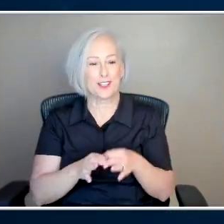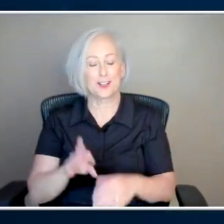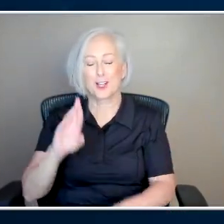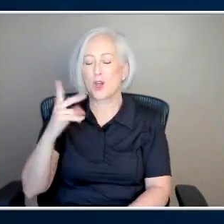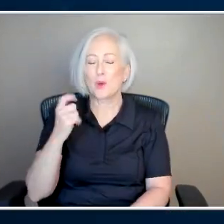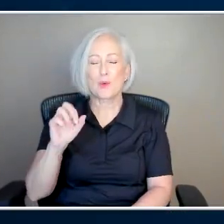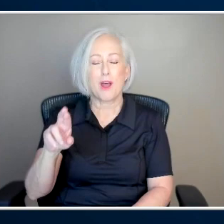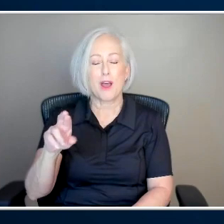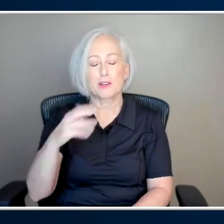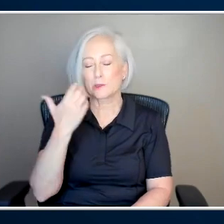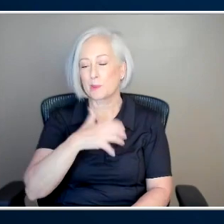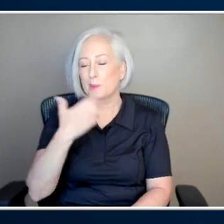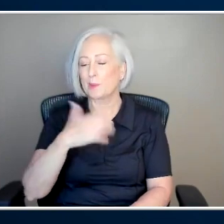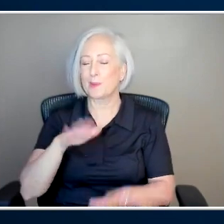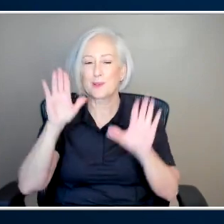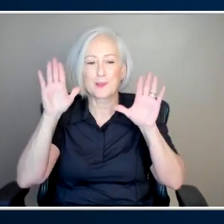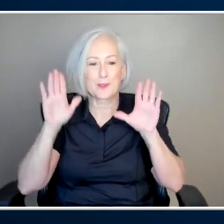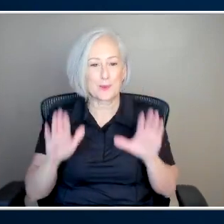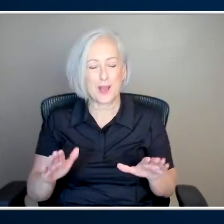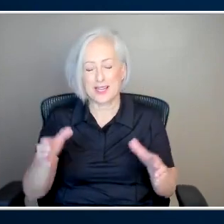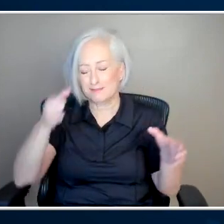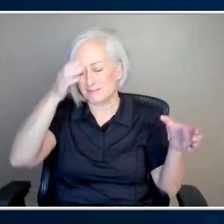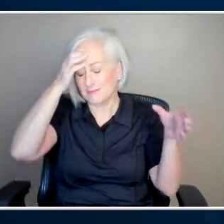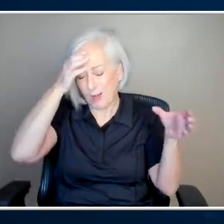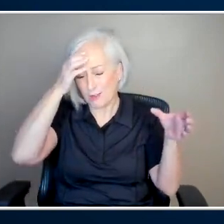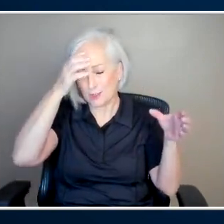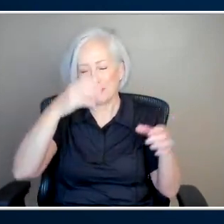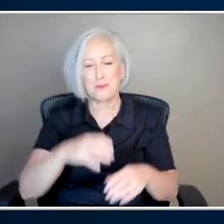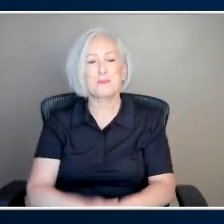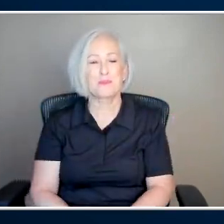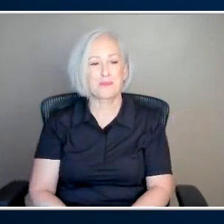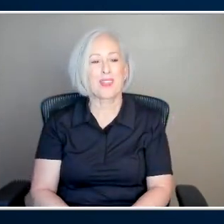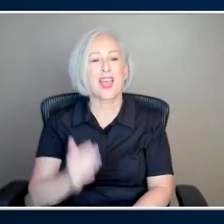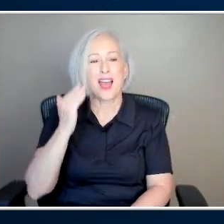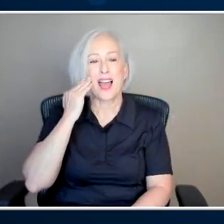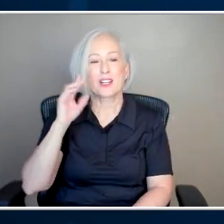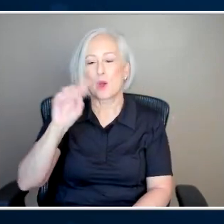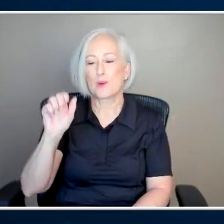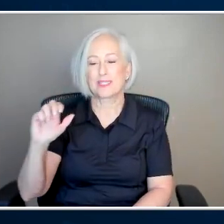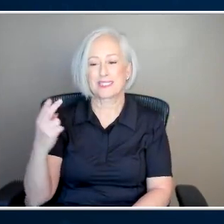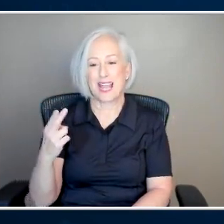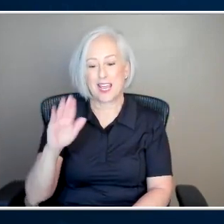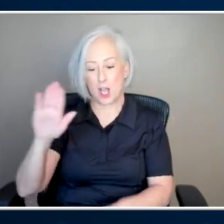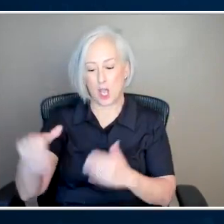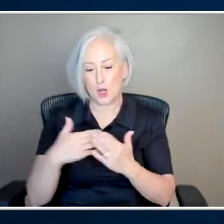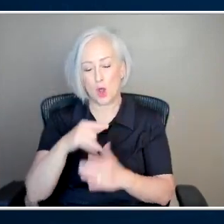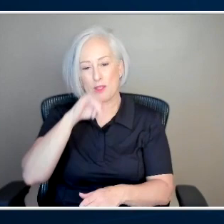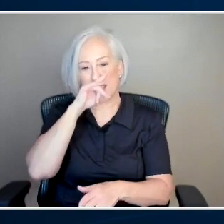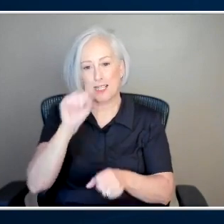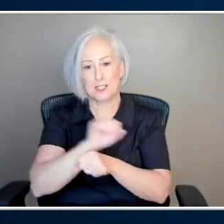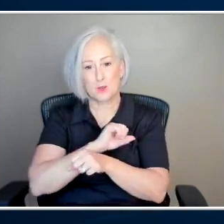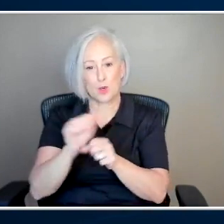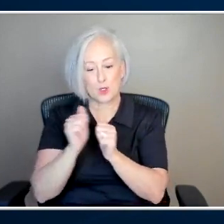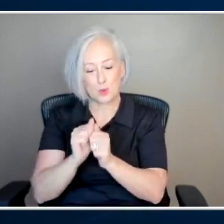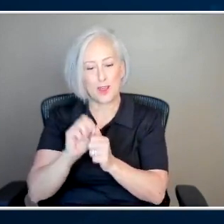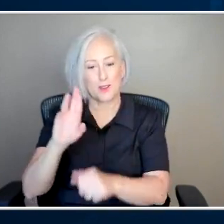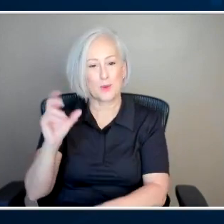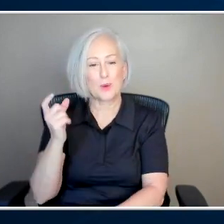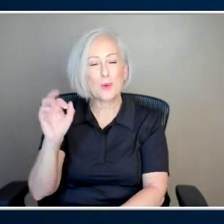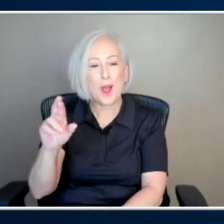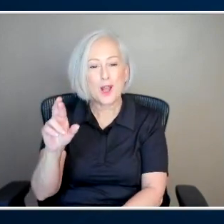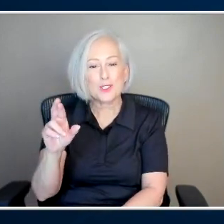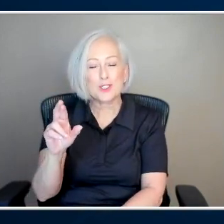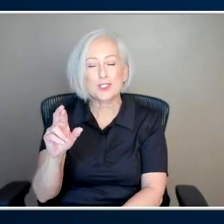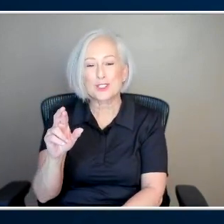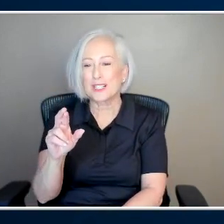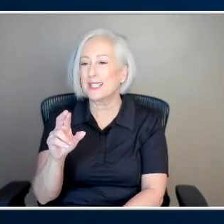very knowledgeable in what he does, and I know Zach and most of I'm sure all the kids that work with him love him. He's a very